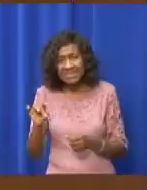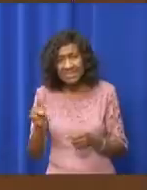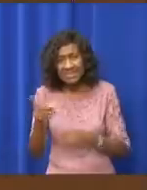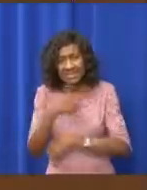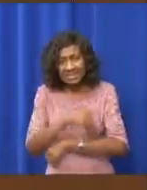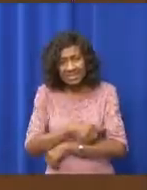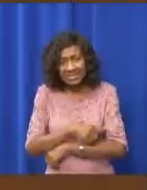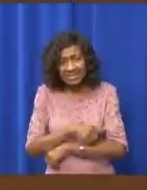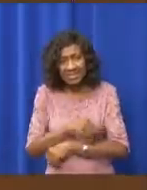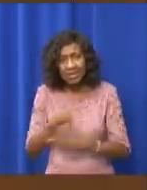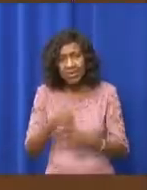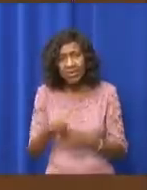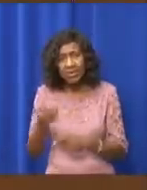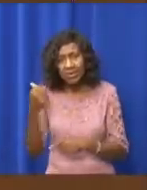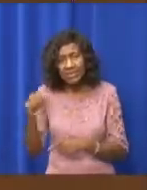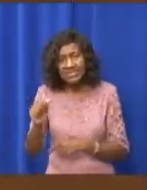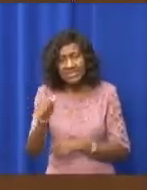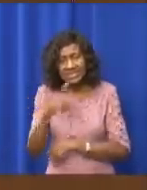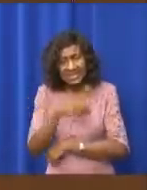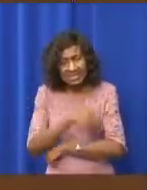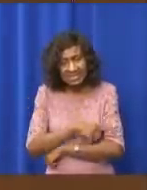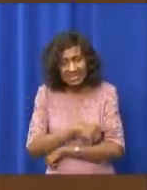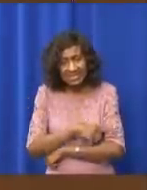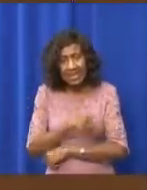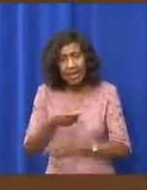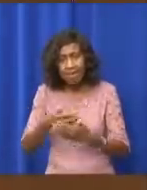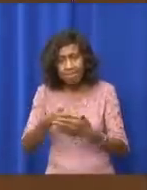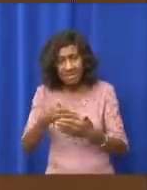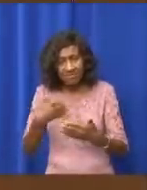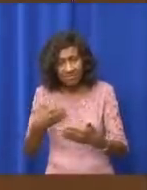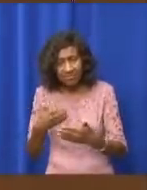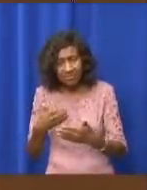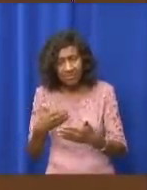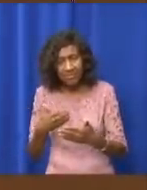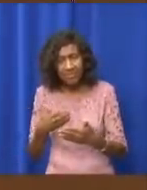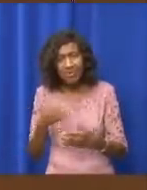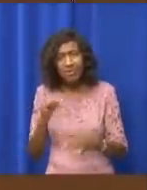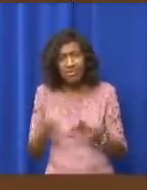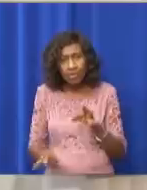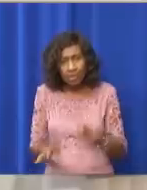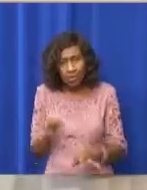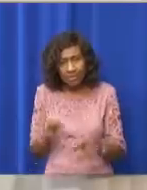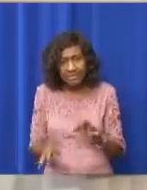before a summons can issue. So a 38-day period from the 15th of April applies.